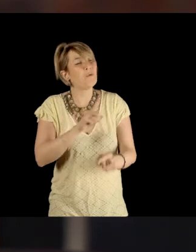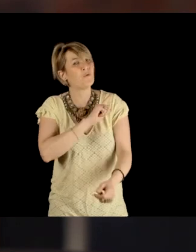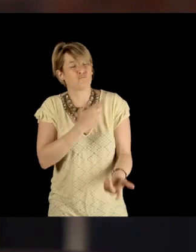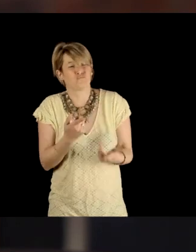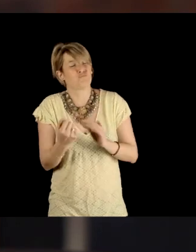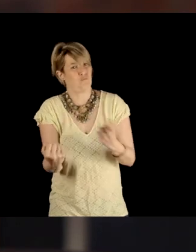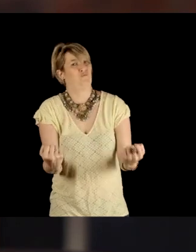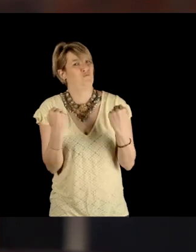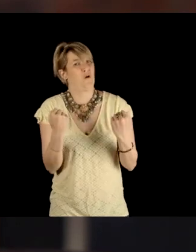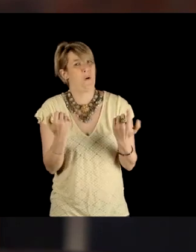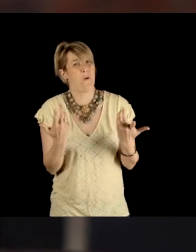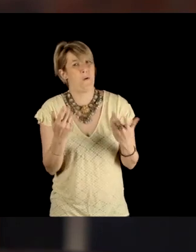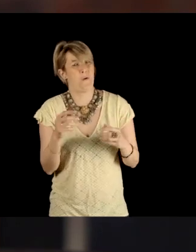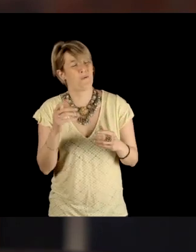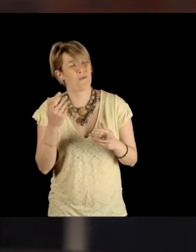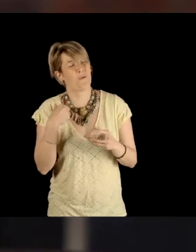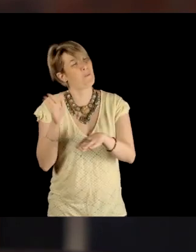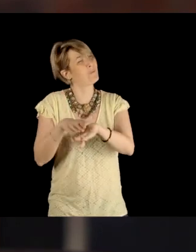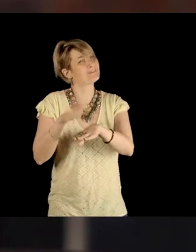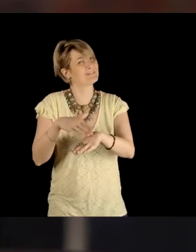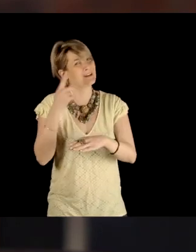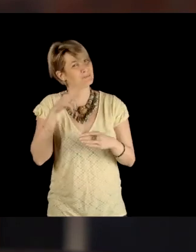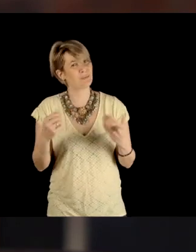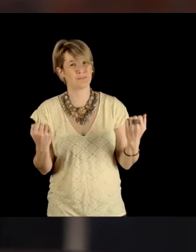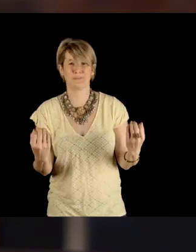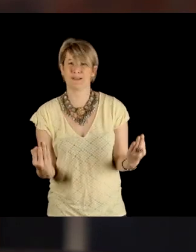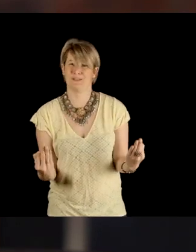or I undergo this meditation at bedtime,